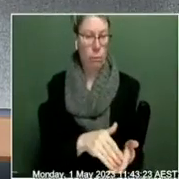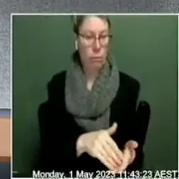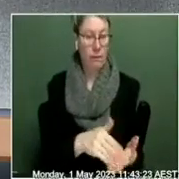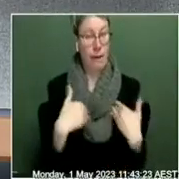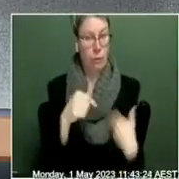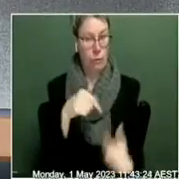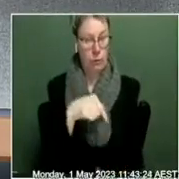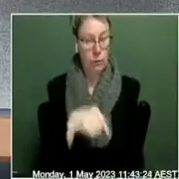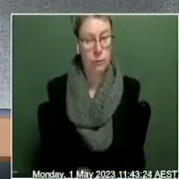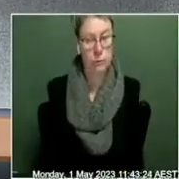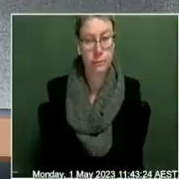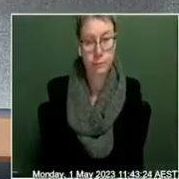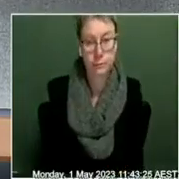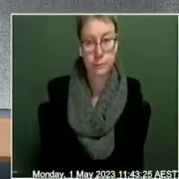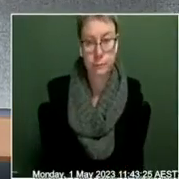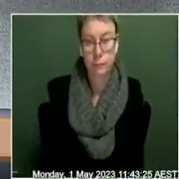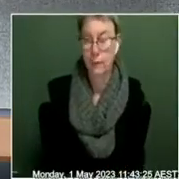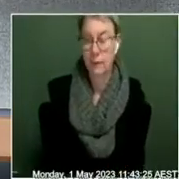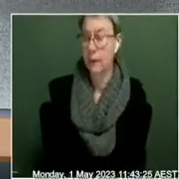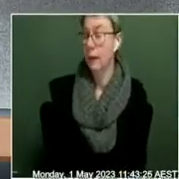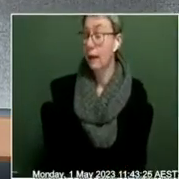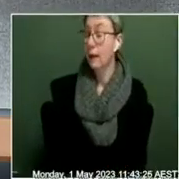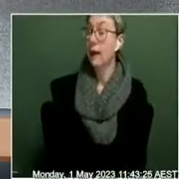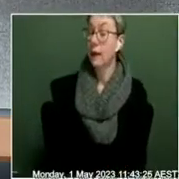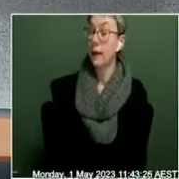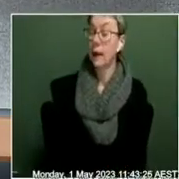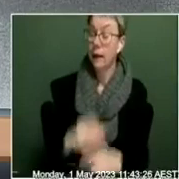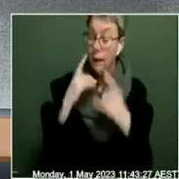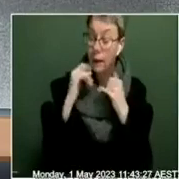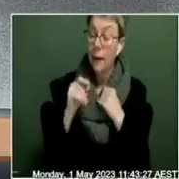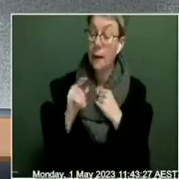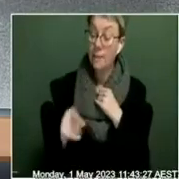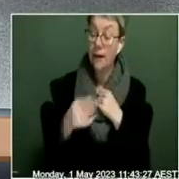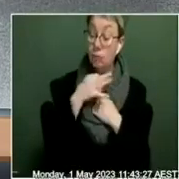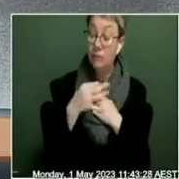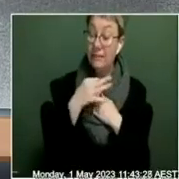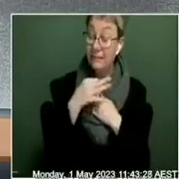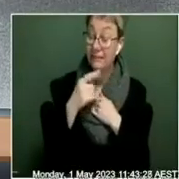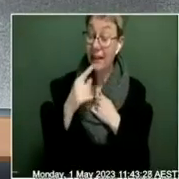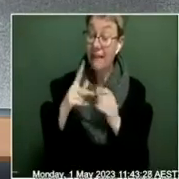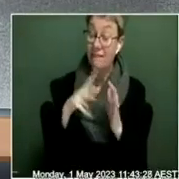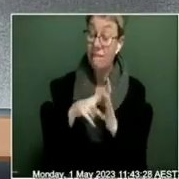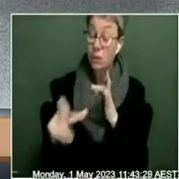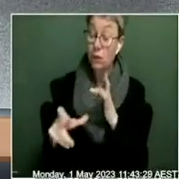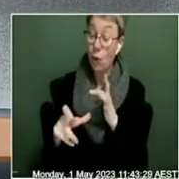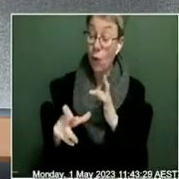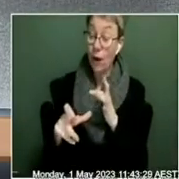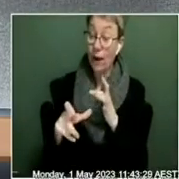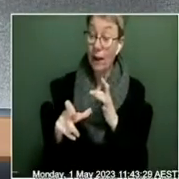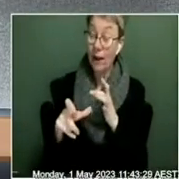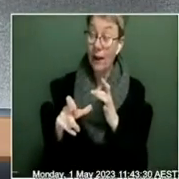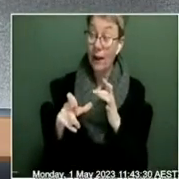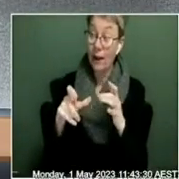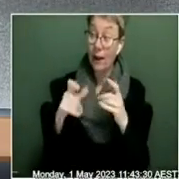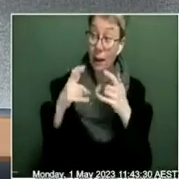drunkenness framework's proposed approach into operational effect.